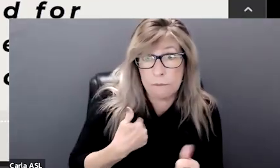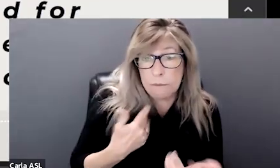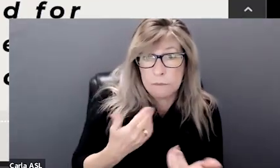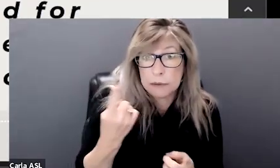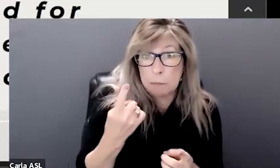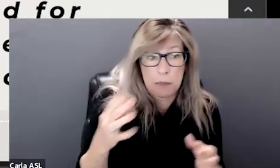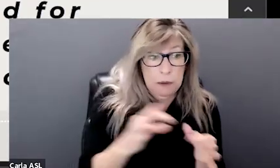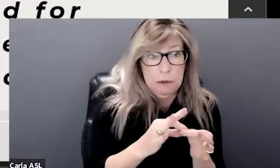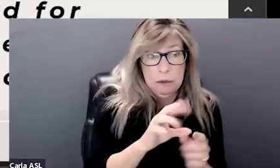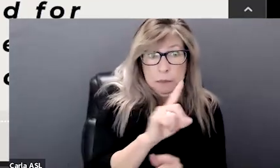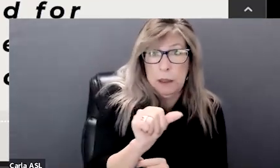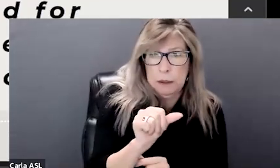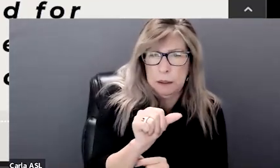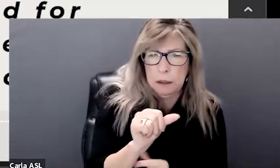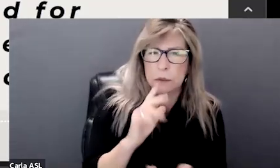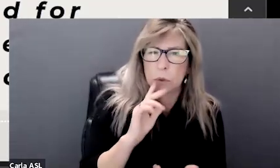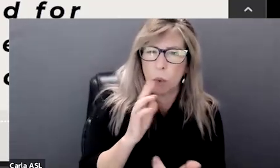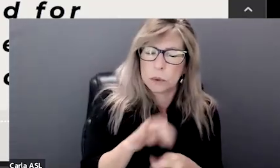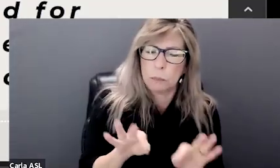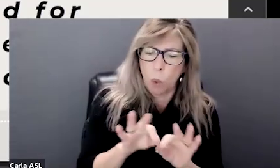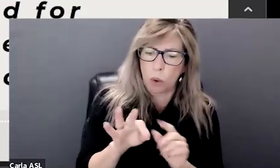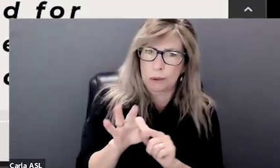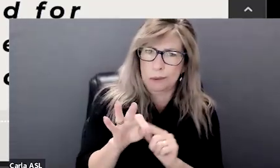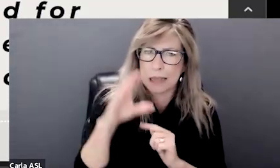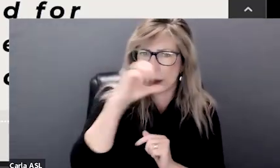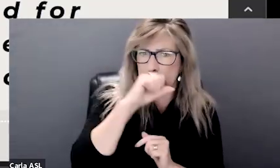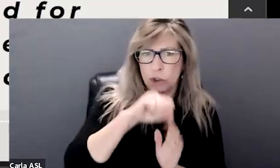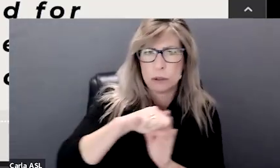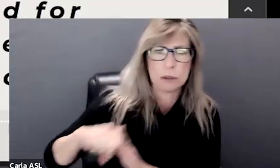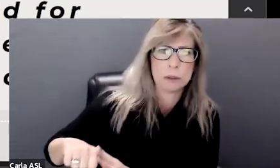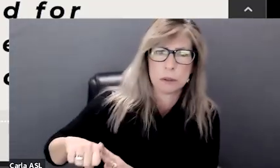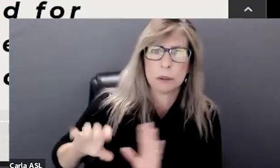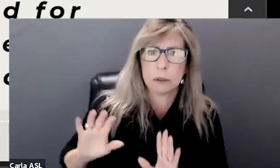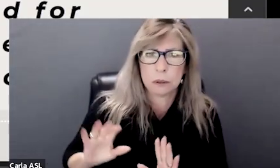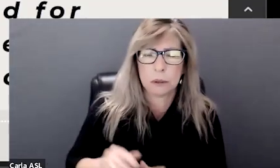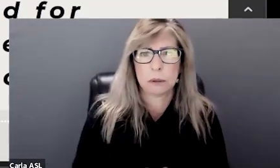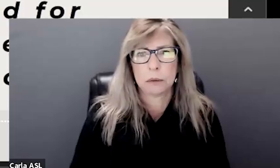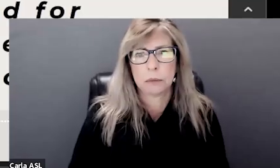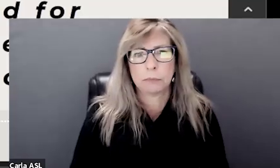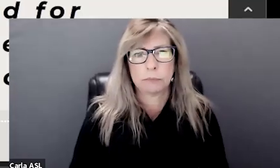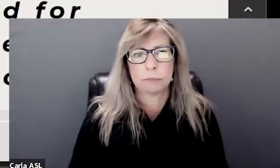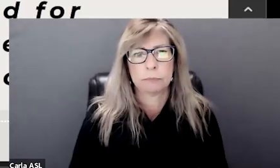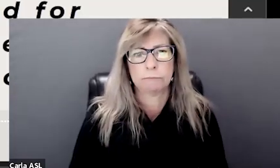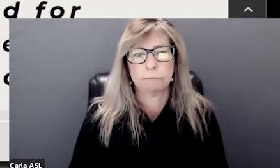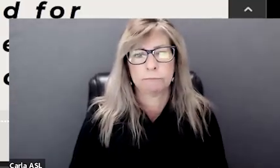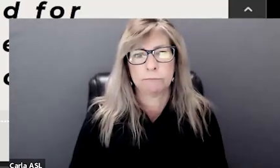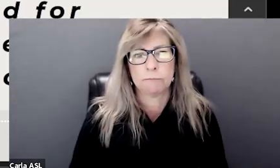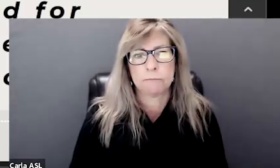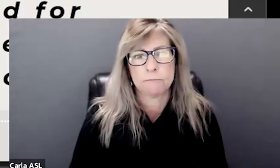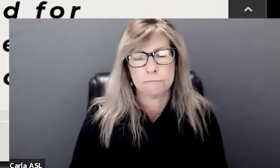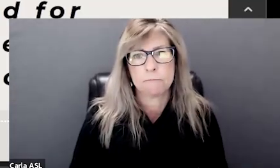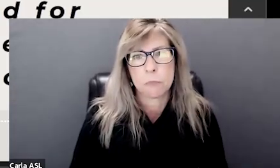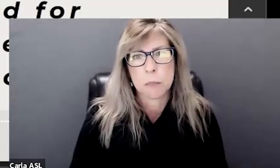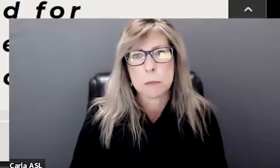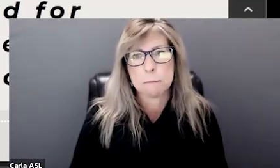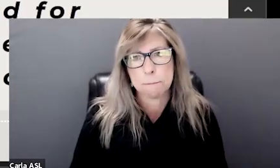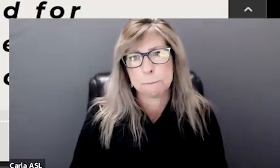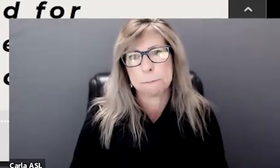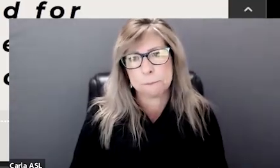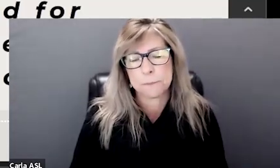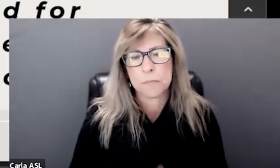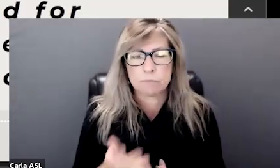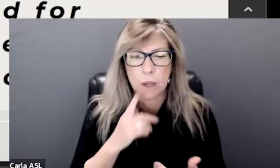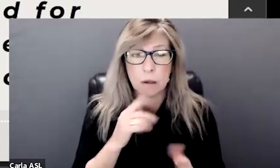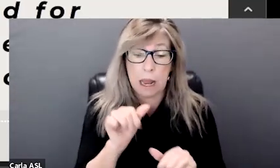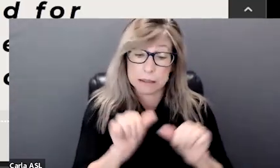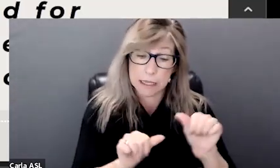those assumptions and think about what we are applying when we're using these assessments